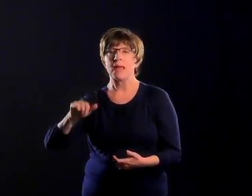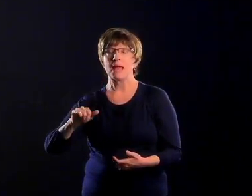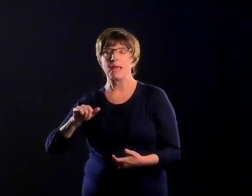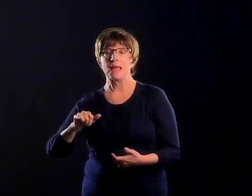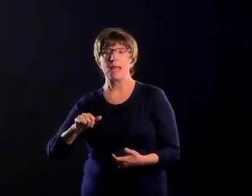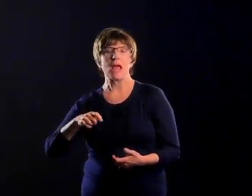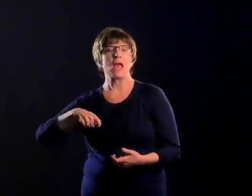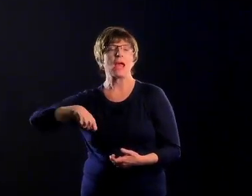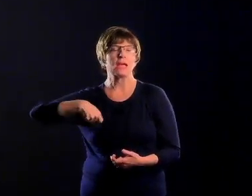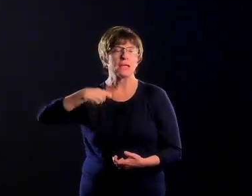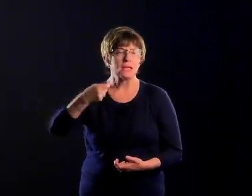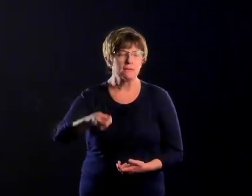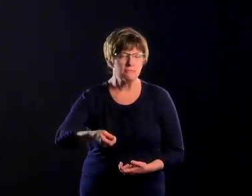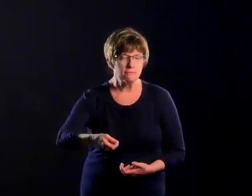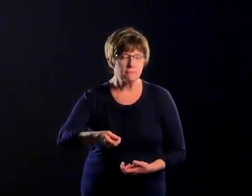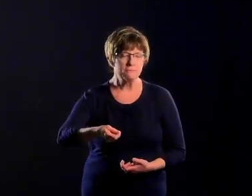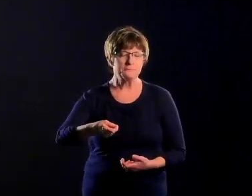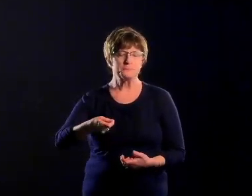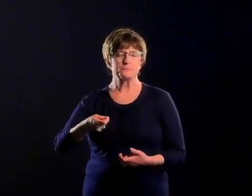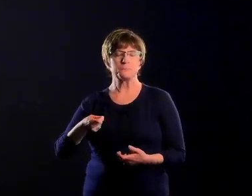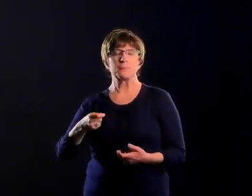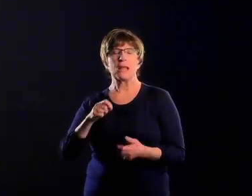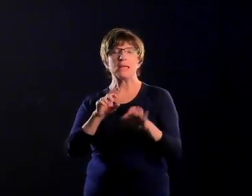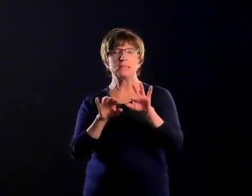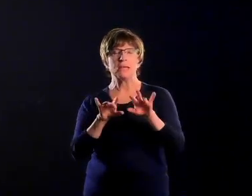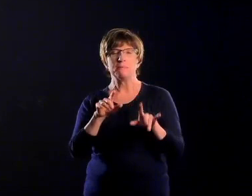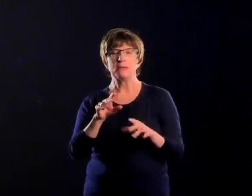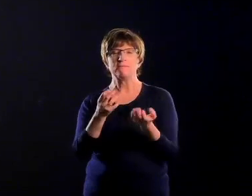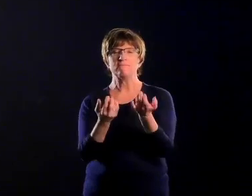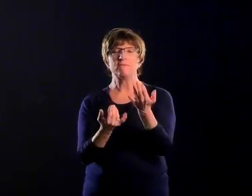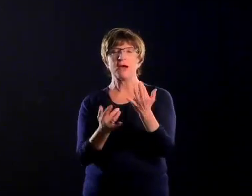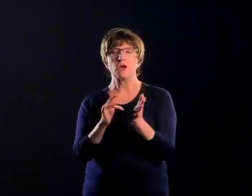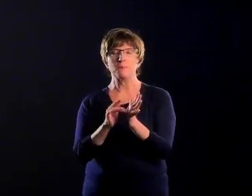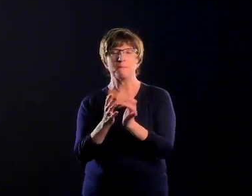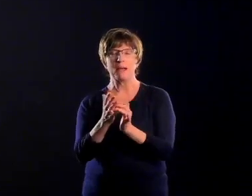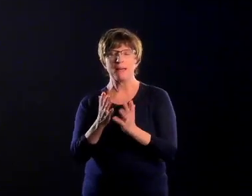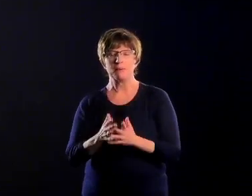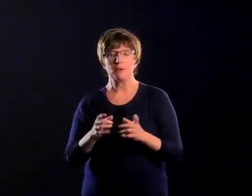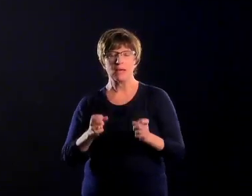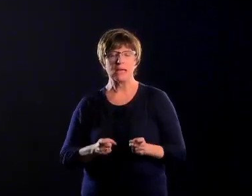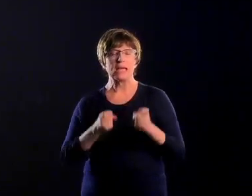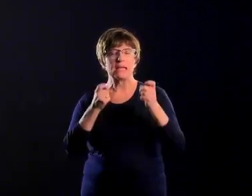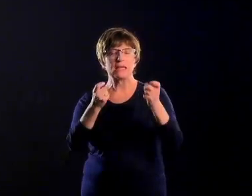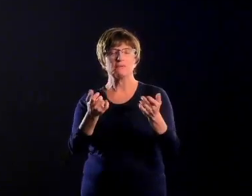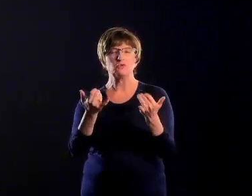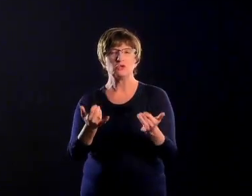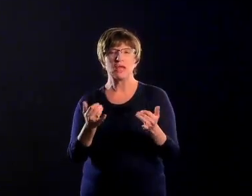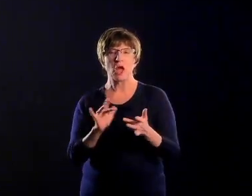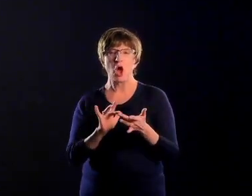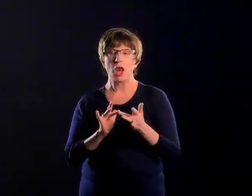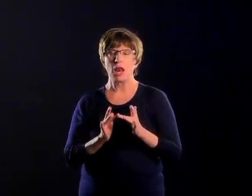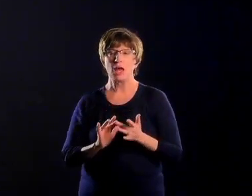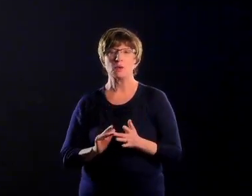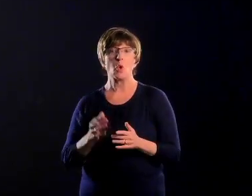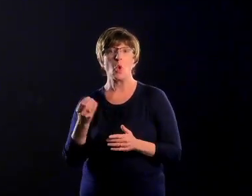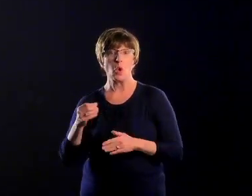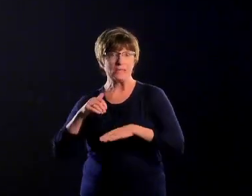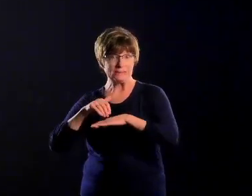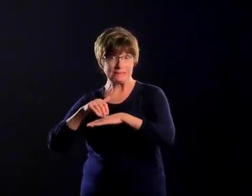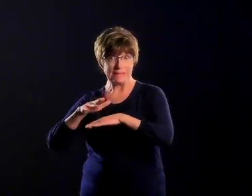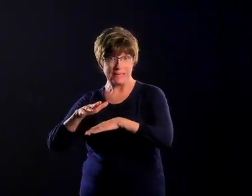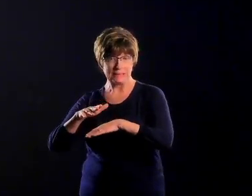Victorville Other, type in Fire Bible, let it be a part of your gift today, or you could send your gift to the